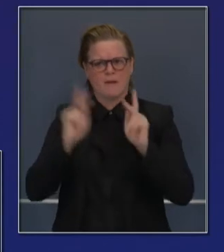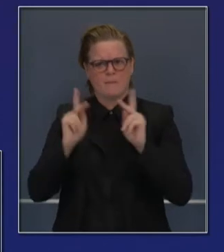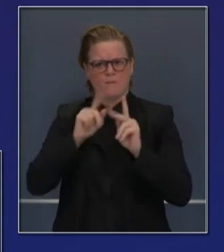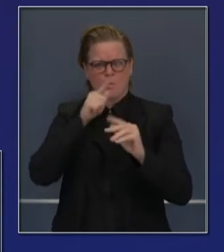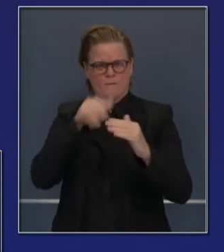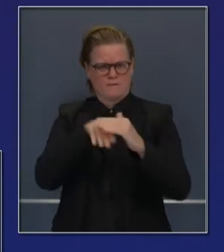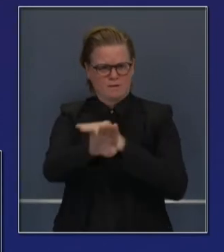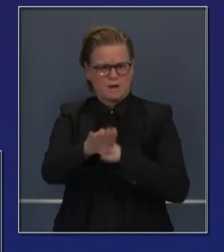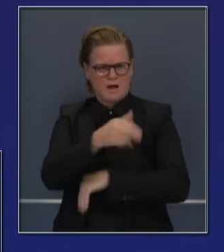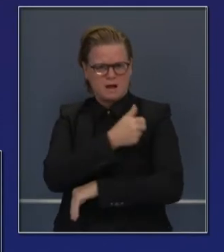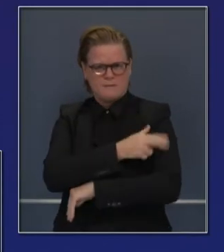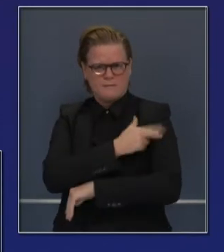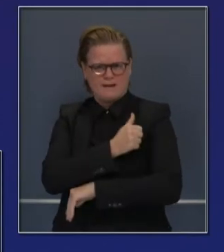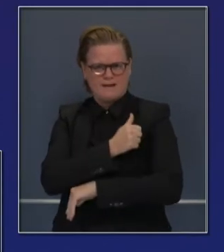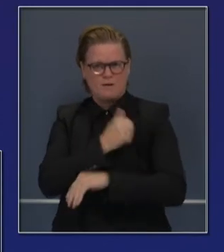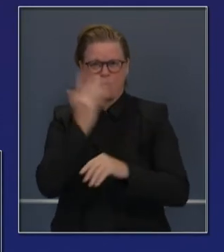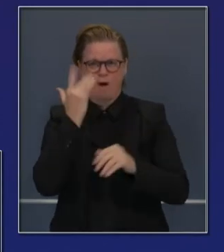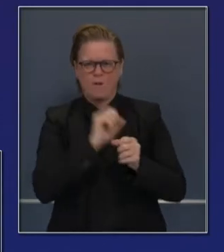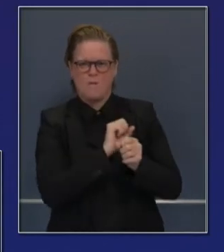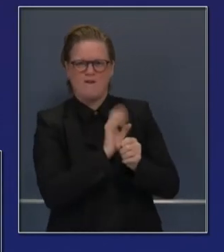for COVID-19, now